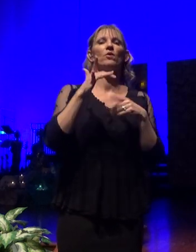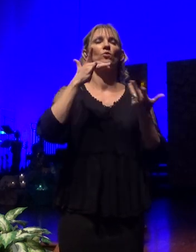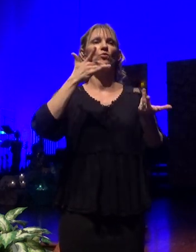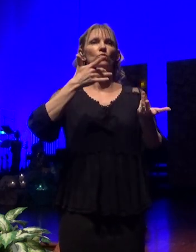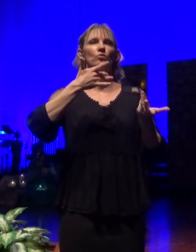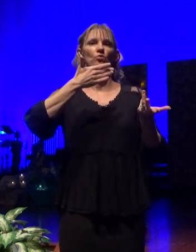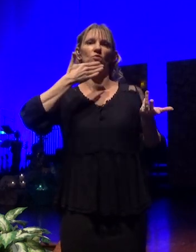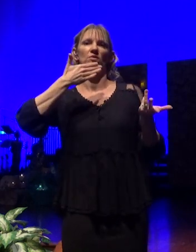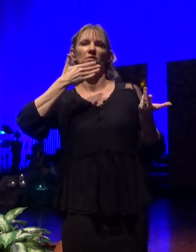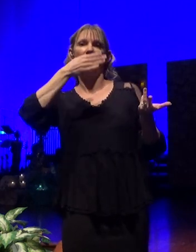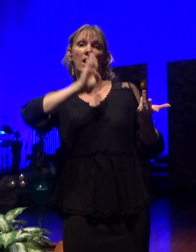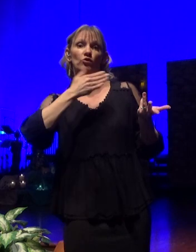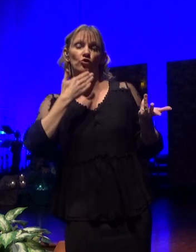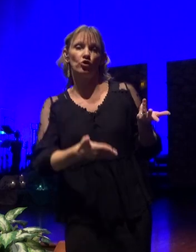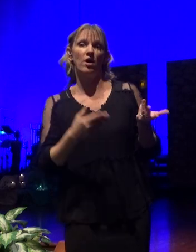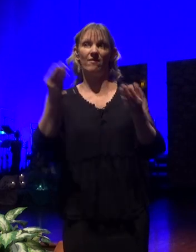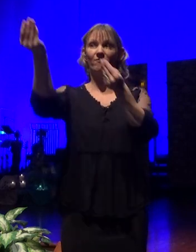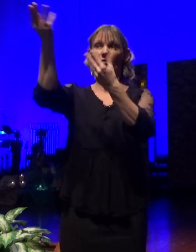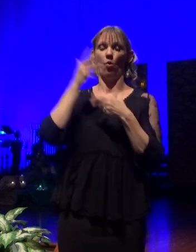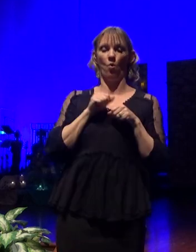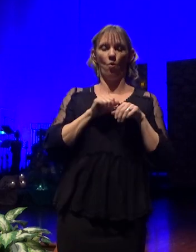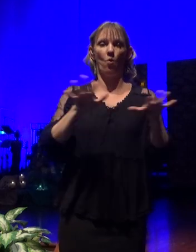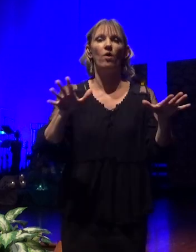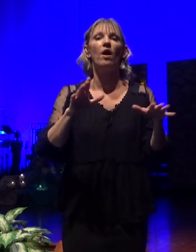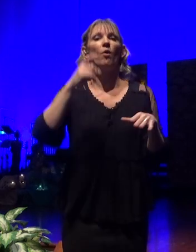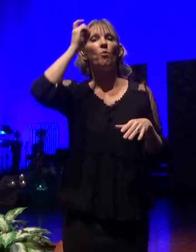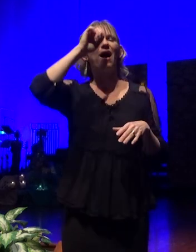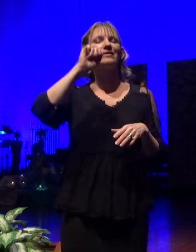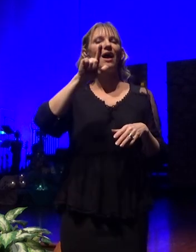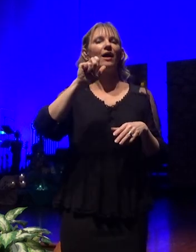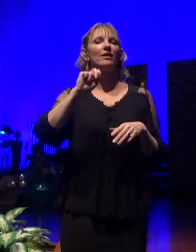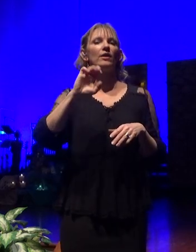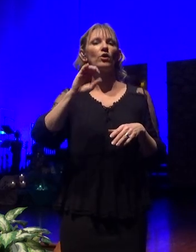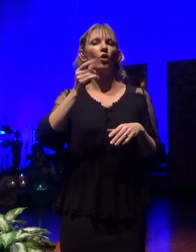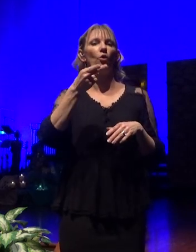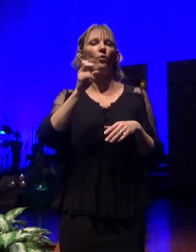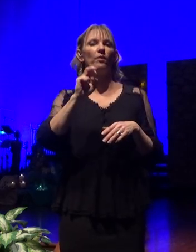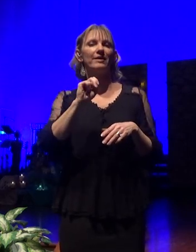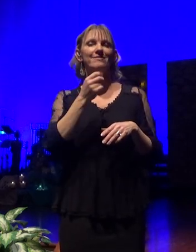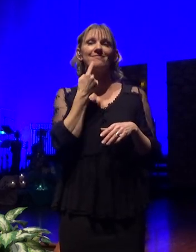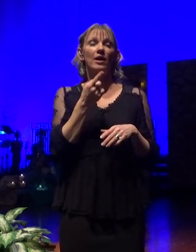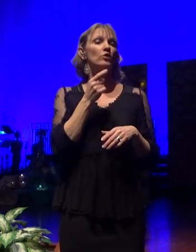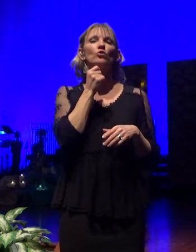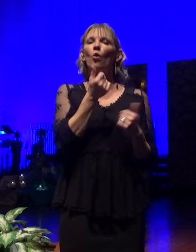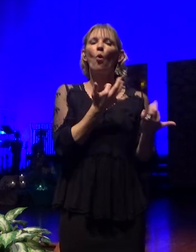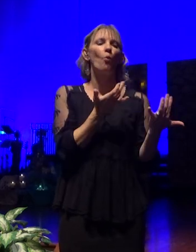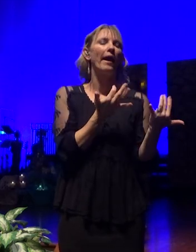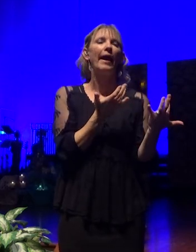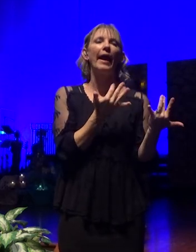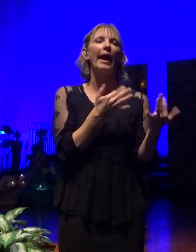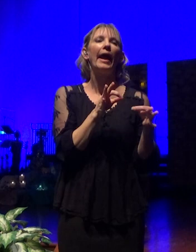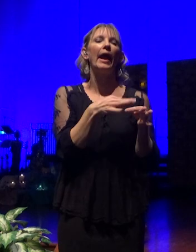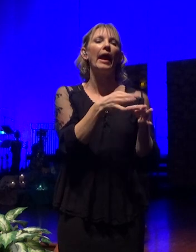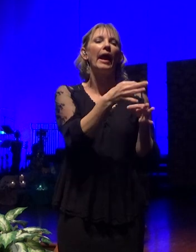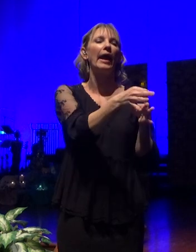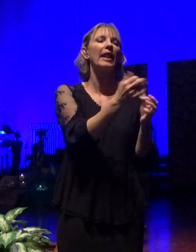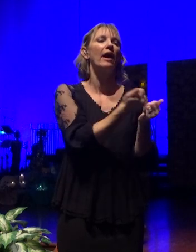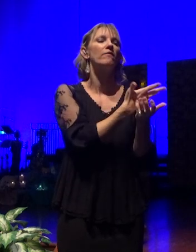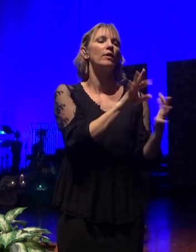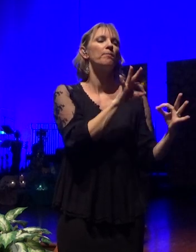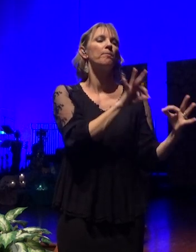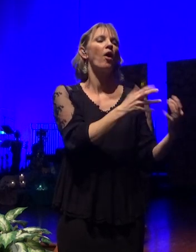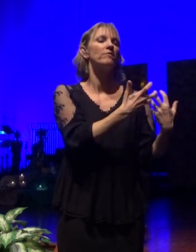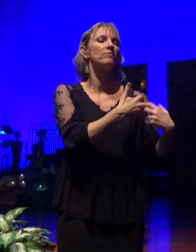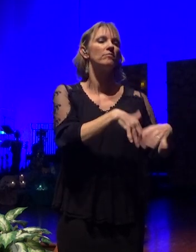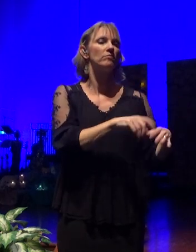flows through us. Wise Alan Cohen also says to us, do not wait until the conditions are perfect to